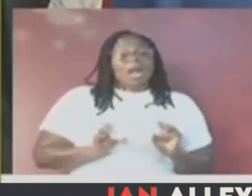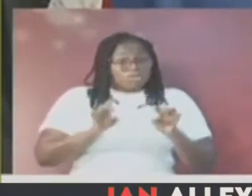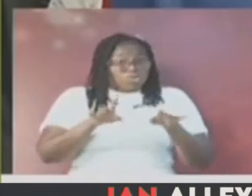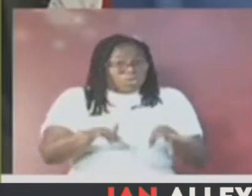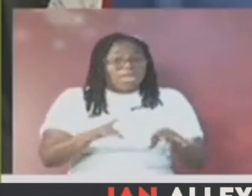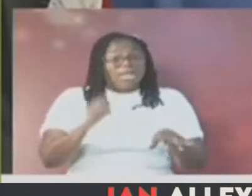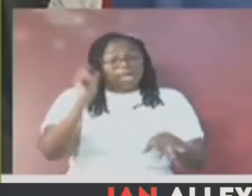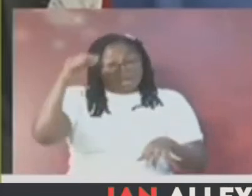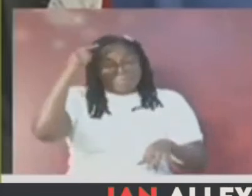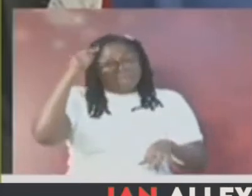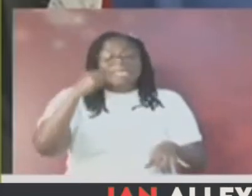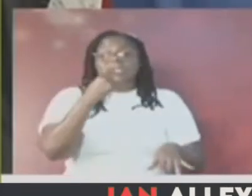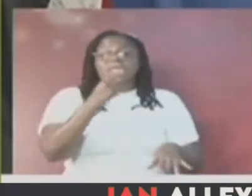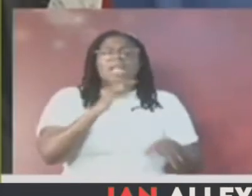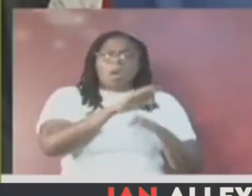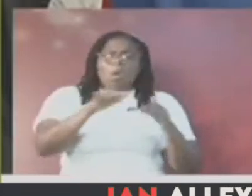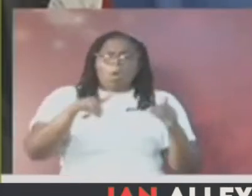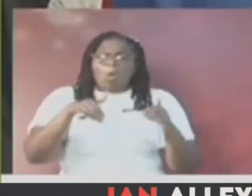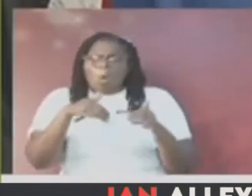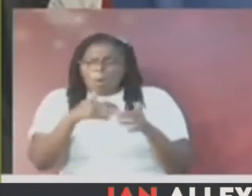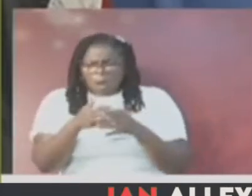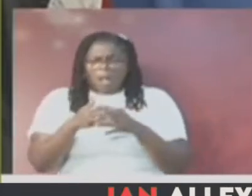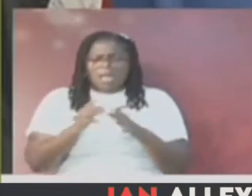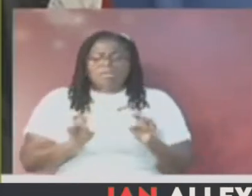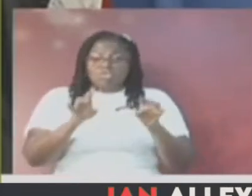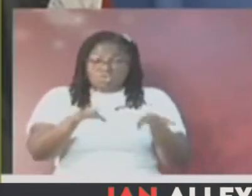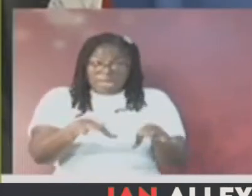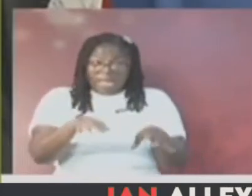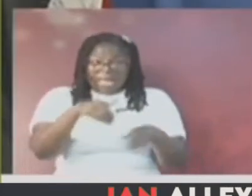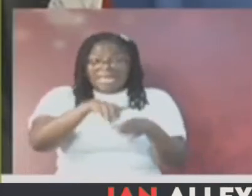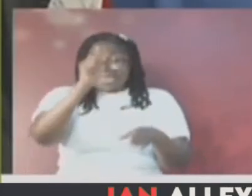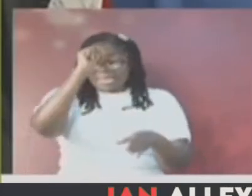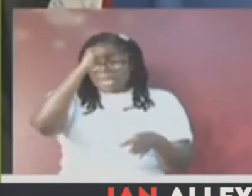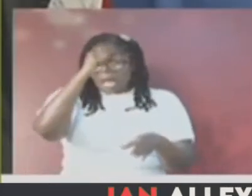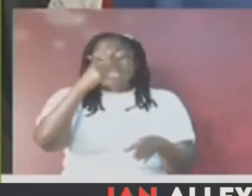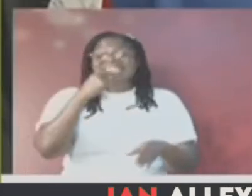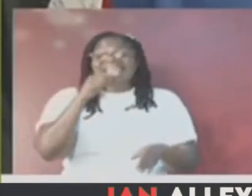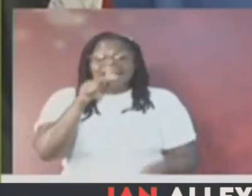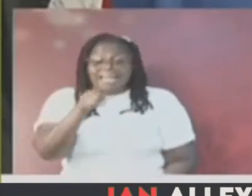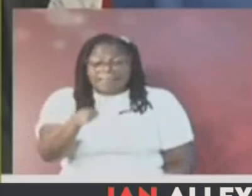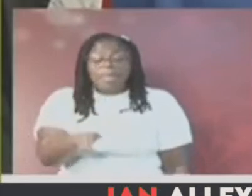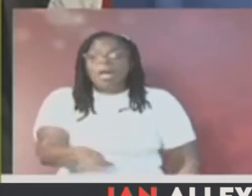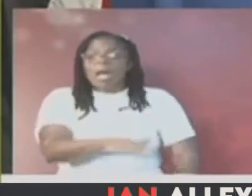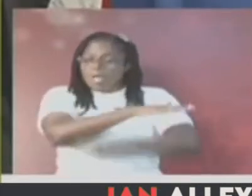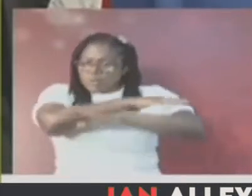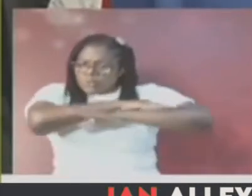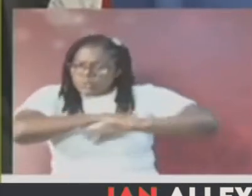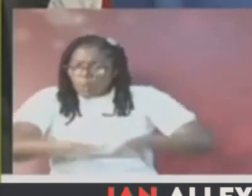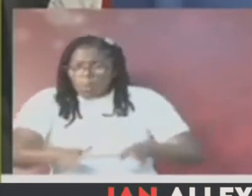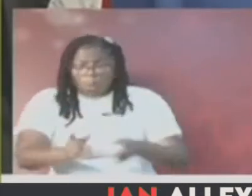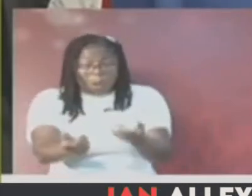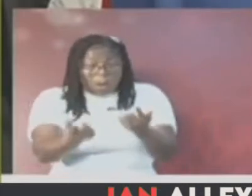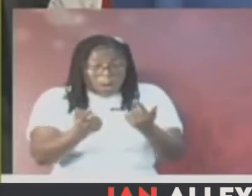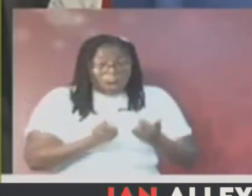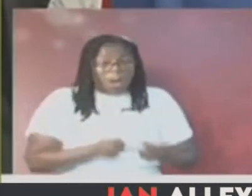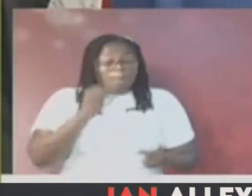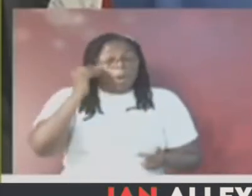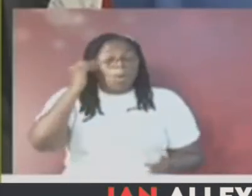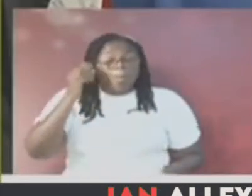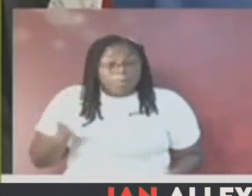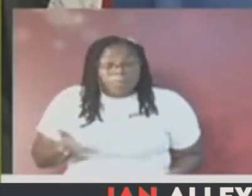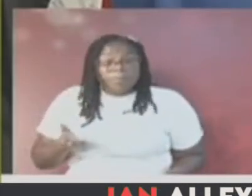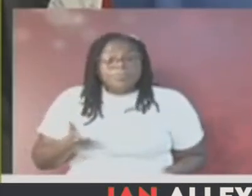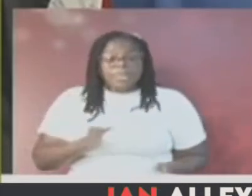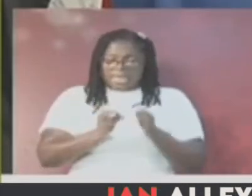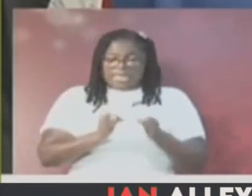just told all Australians in India, do not come home. And if you come home, you pay $10,000 or you go to